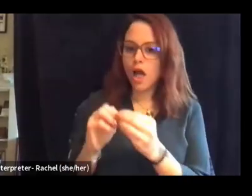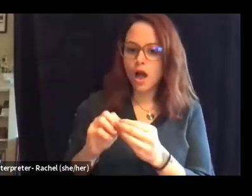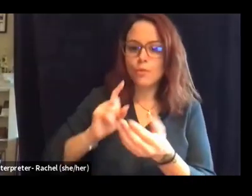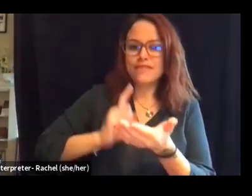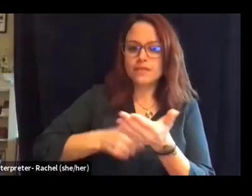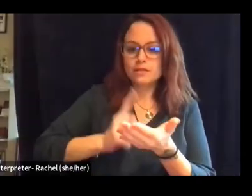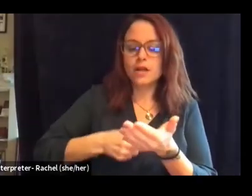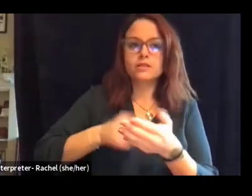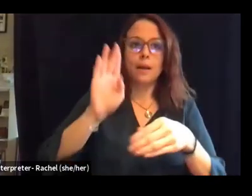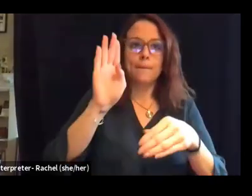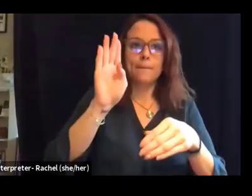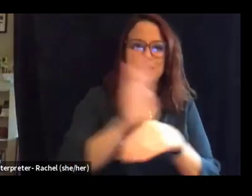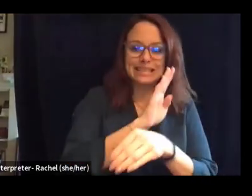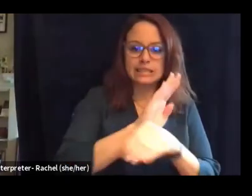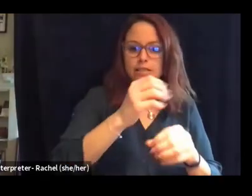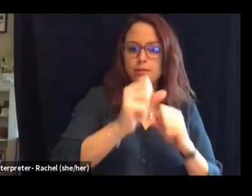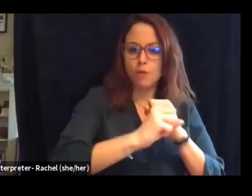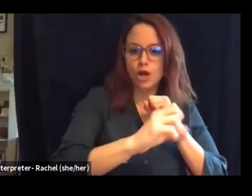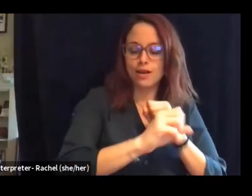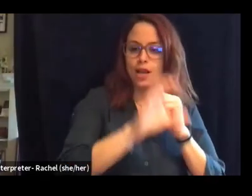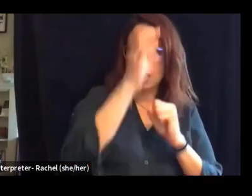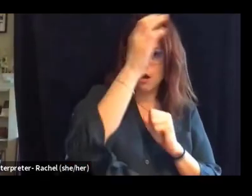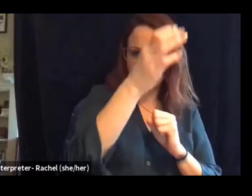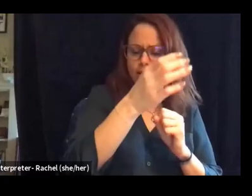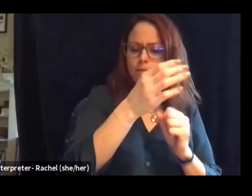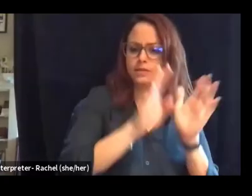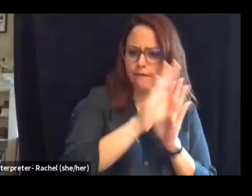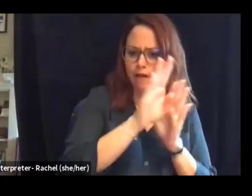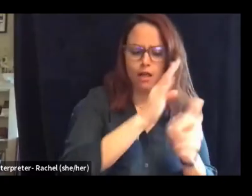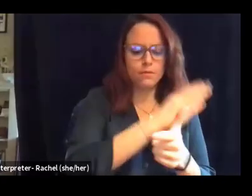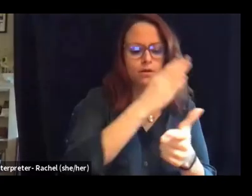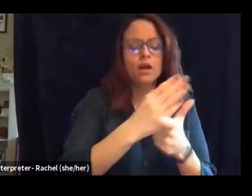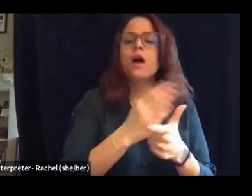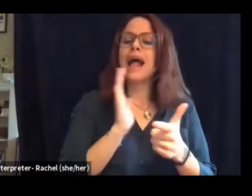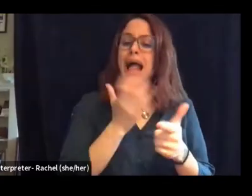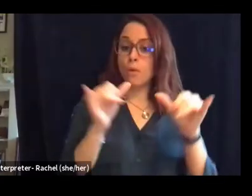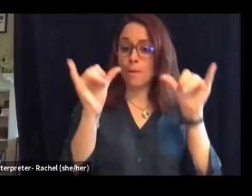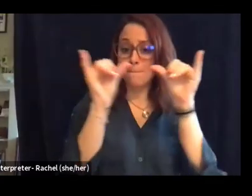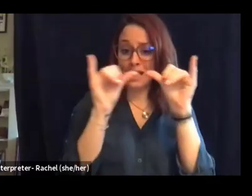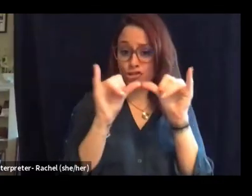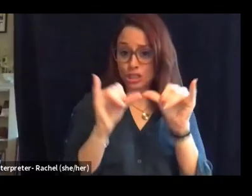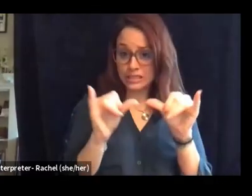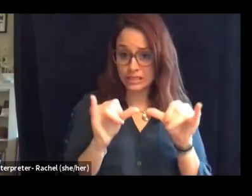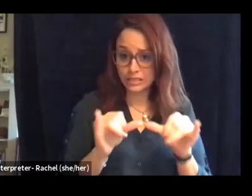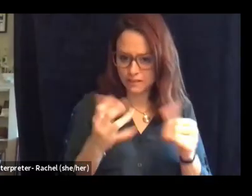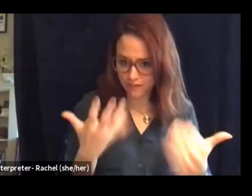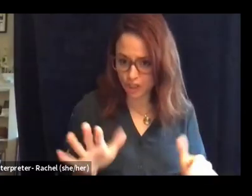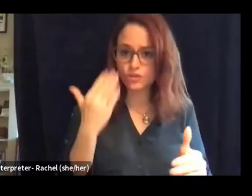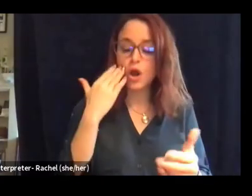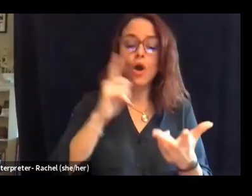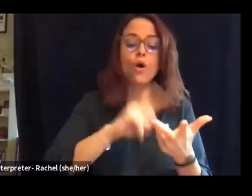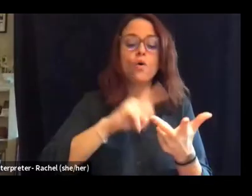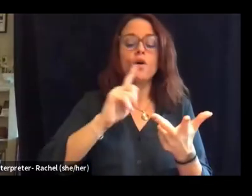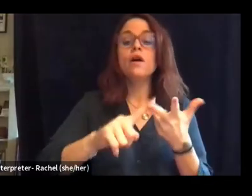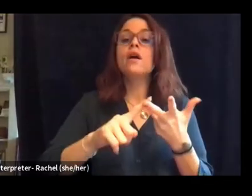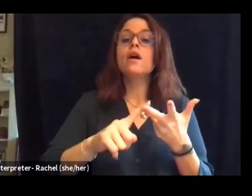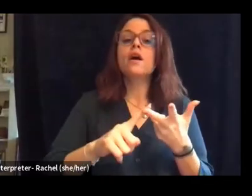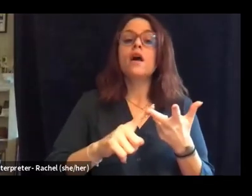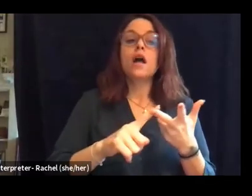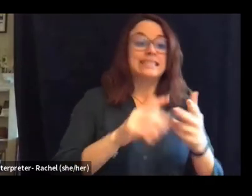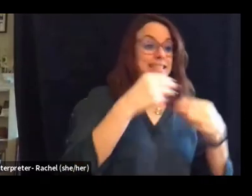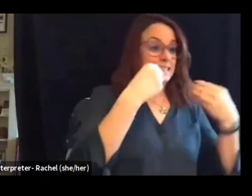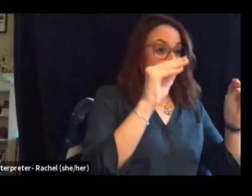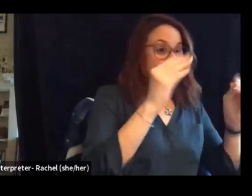marketing concepts. We've identified what our customer metrics are. We've started to translate the sales plan into a